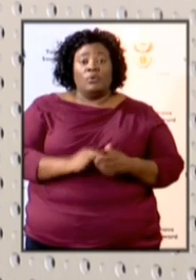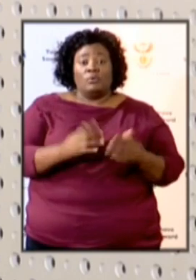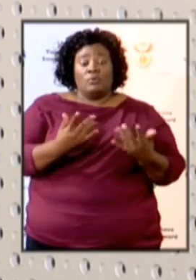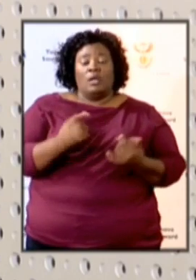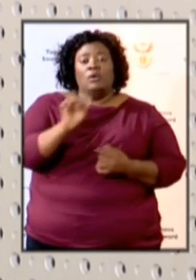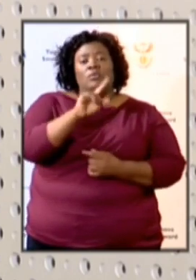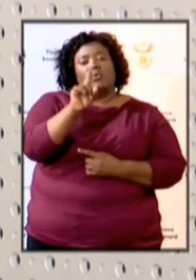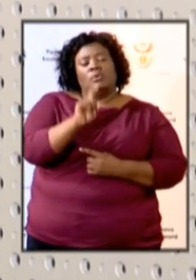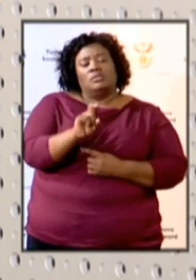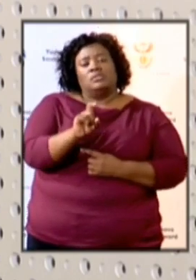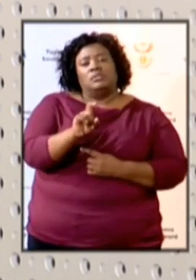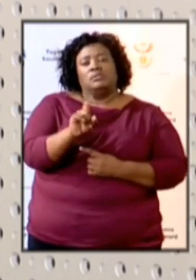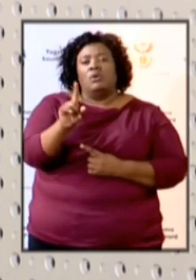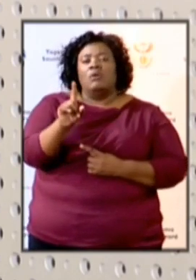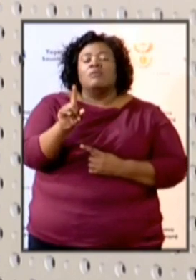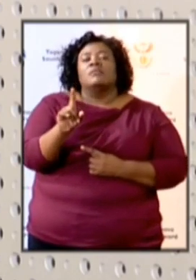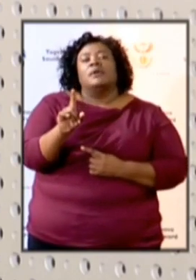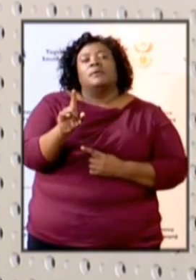question of gatherings,